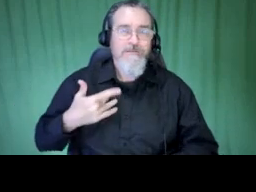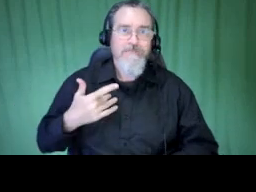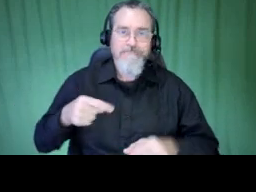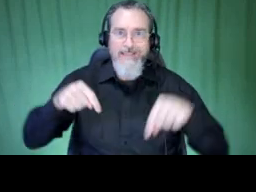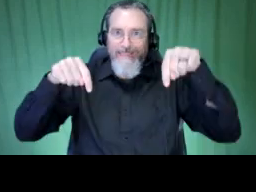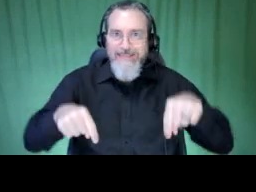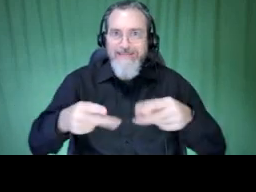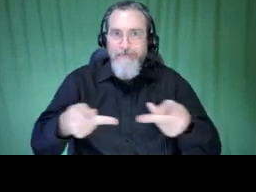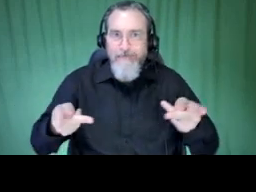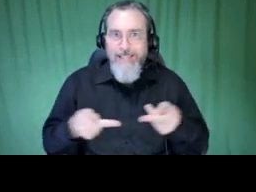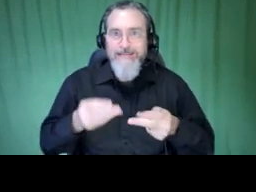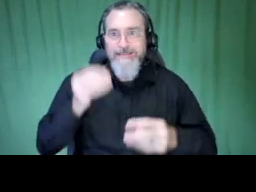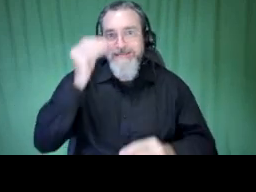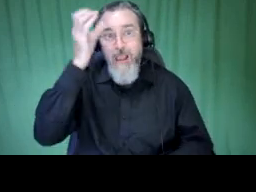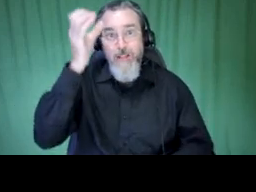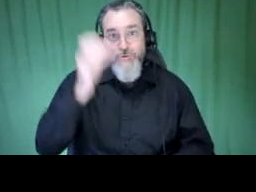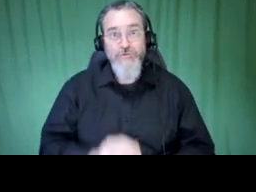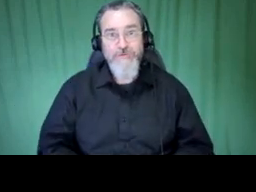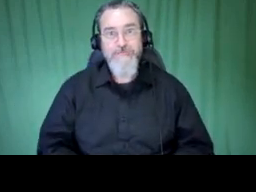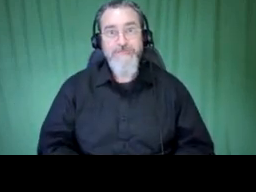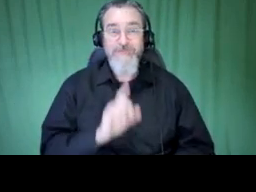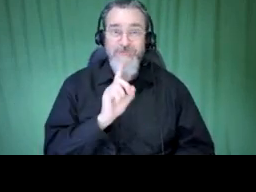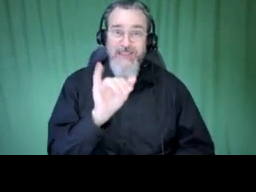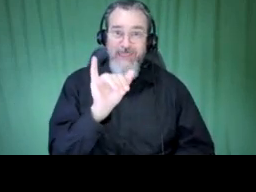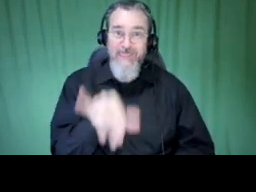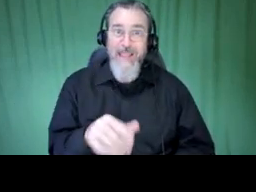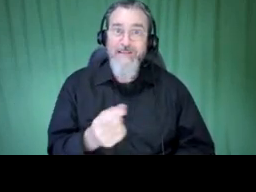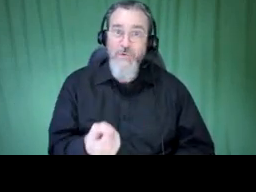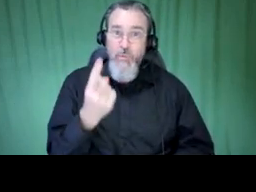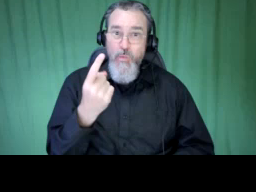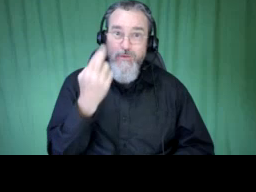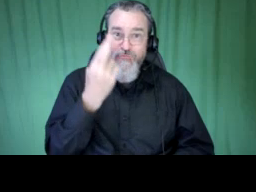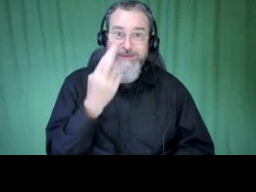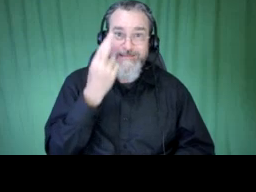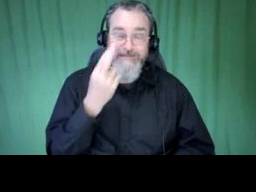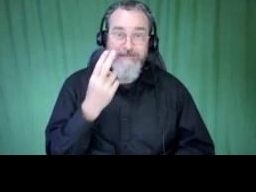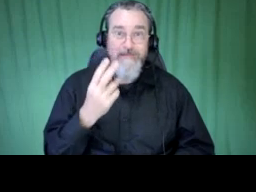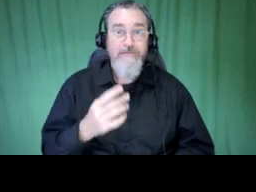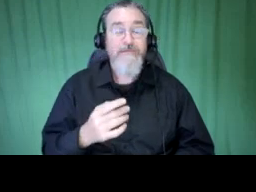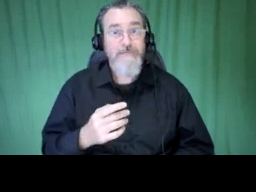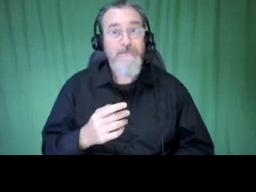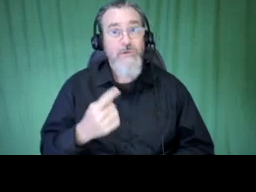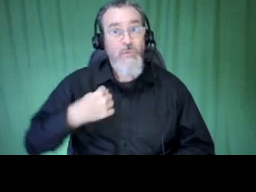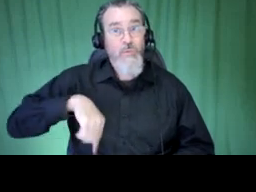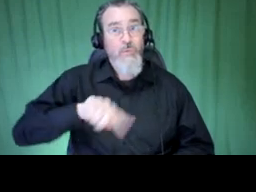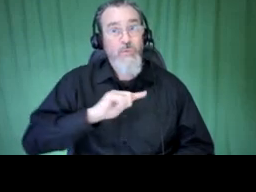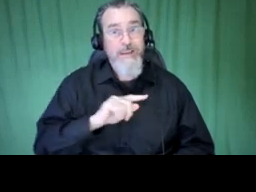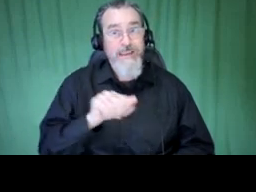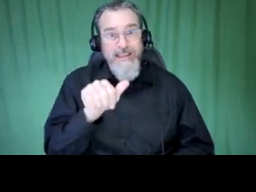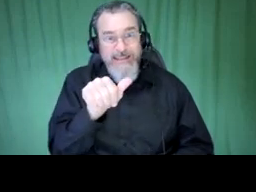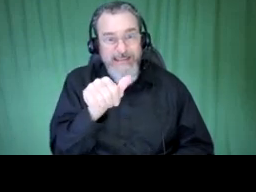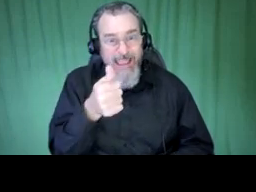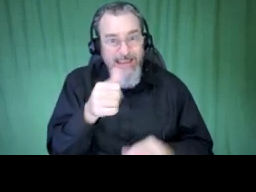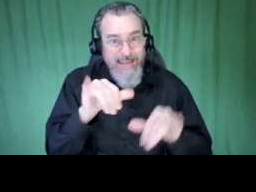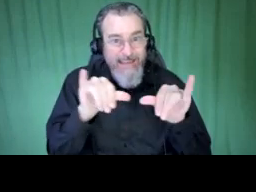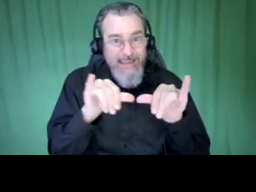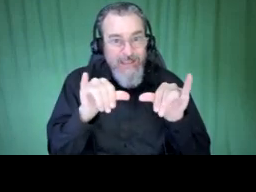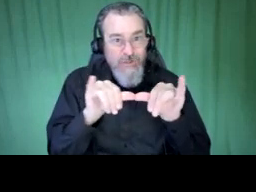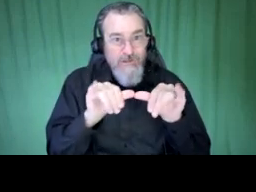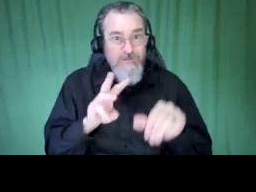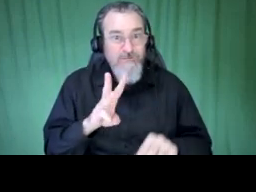I think that might be one of the reasons why, despite our over 10 inches of sea level rise since